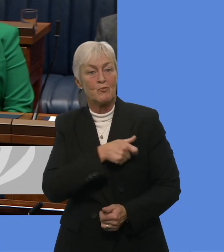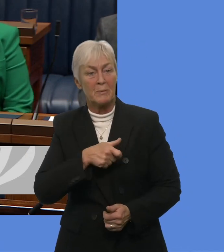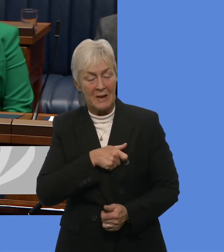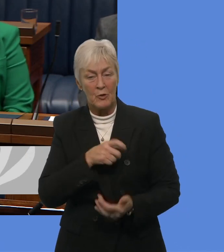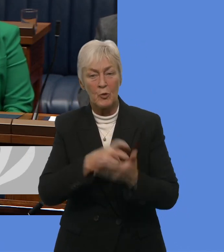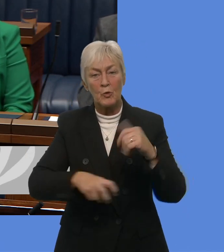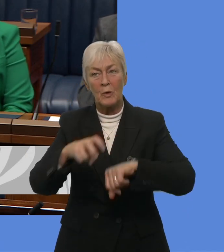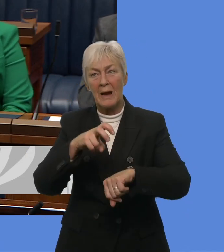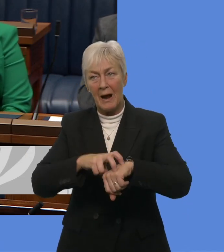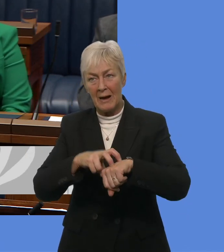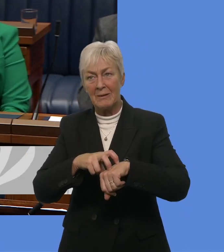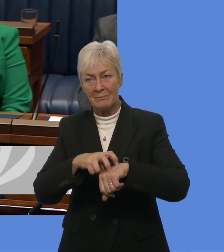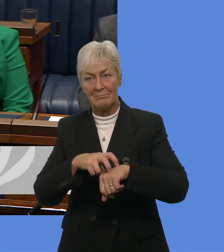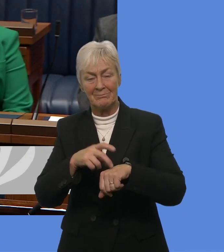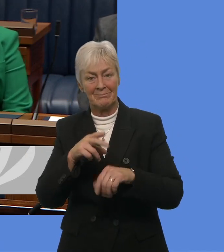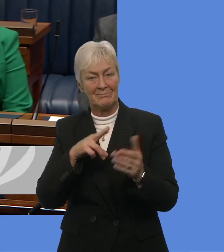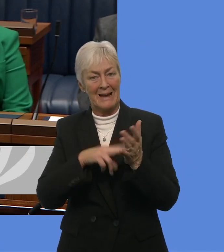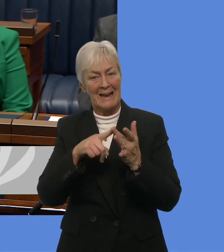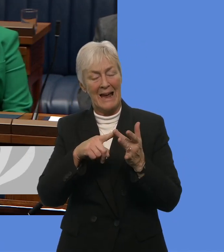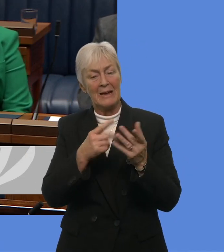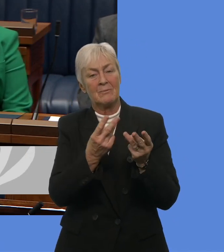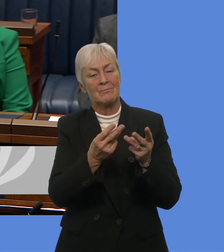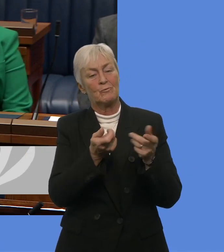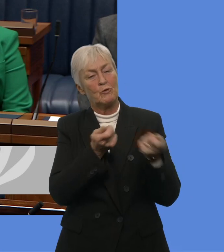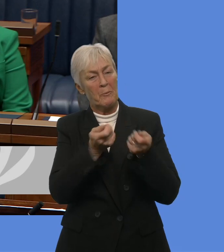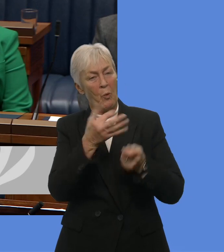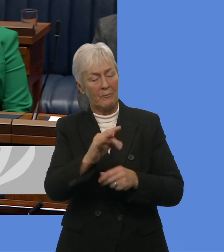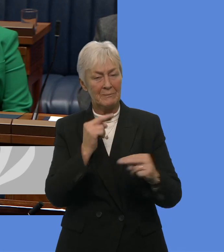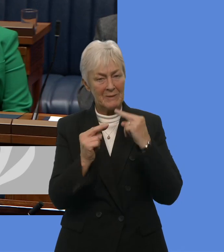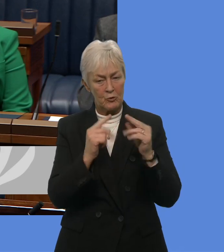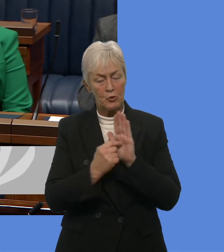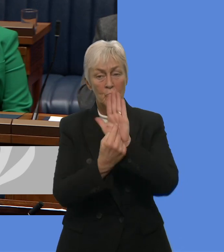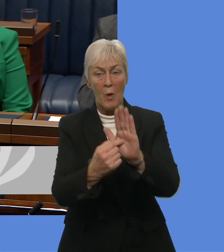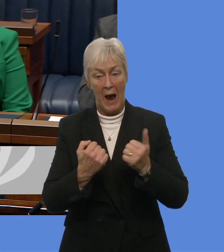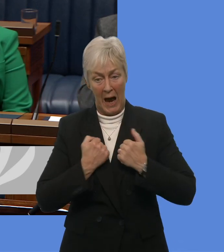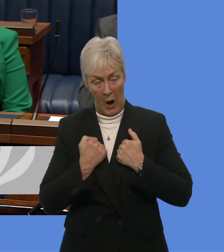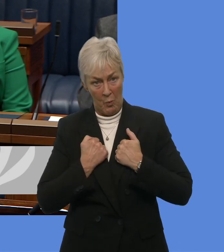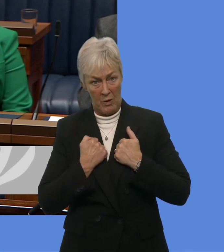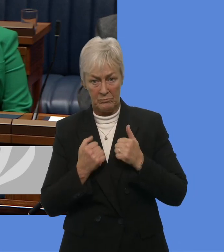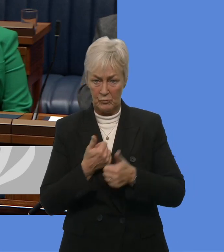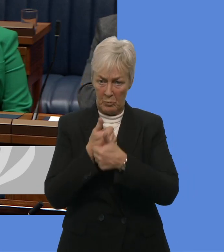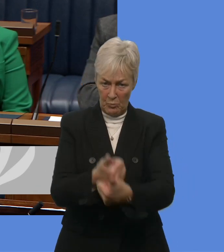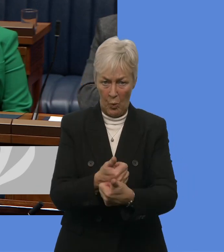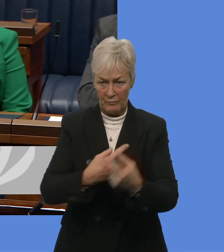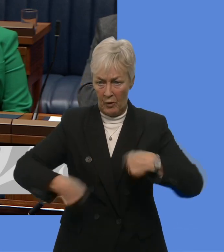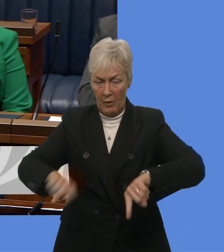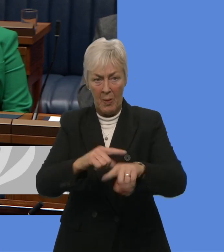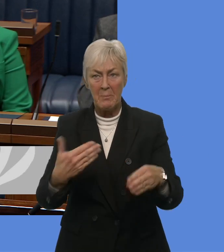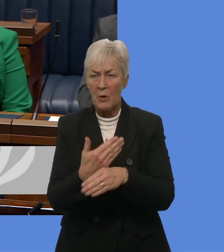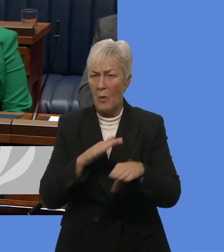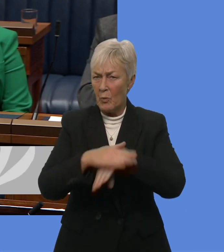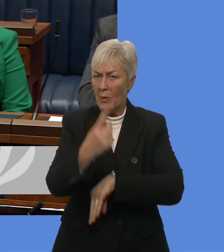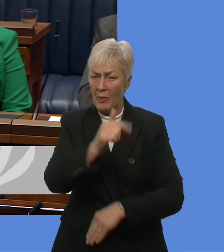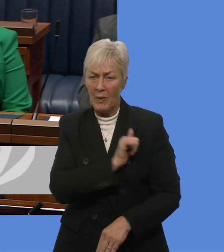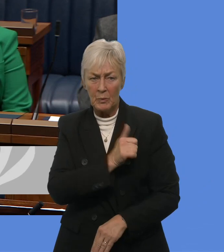Northern Ireland Executive speaking at the NI Chamber dinner to show our support for the vital work that our business community, over 1,000 people